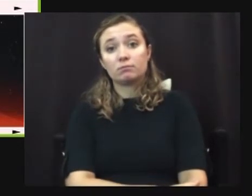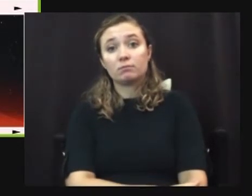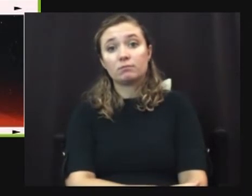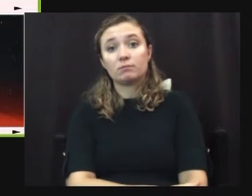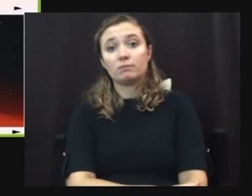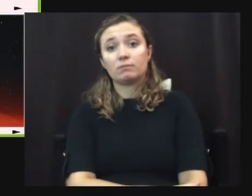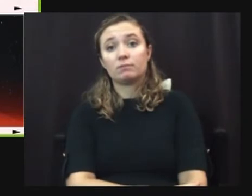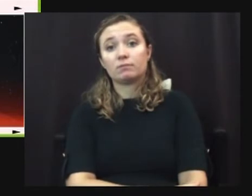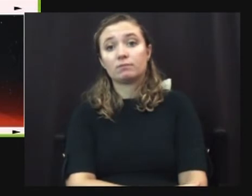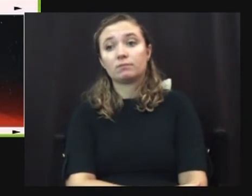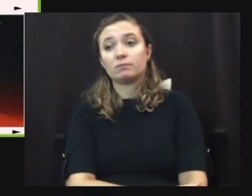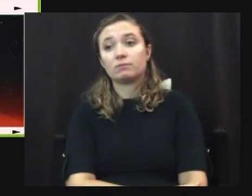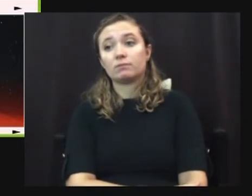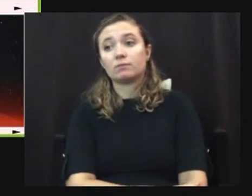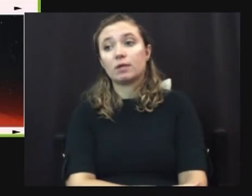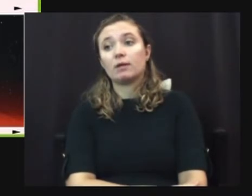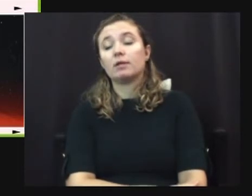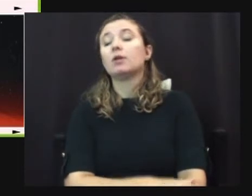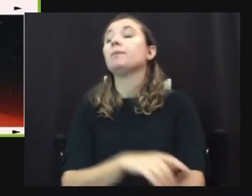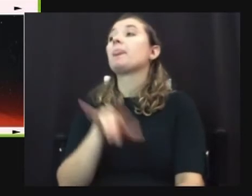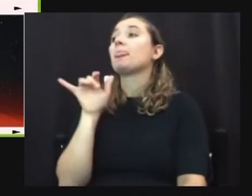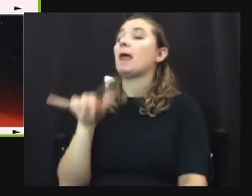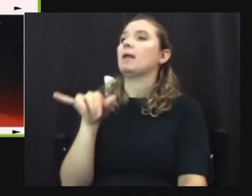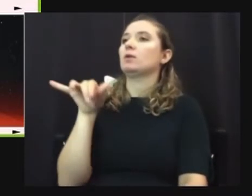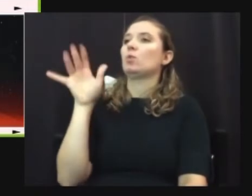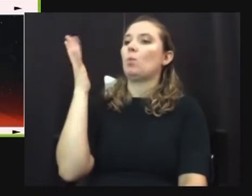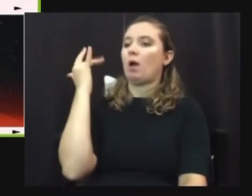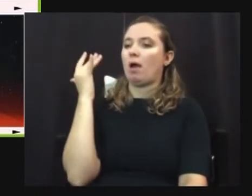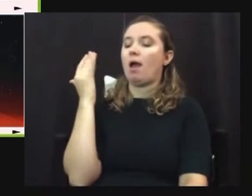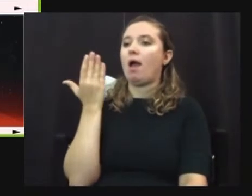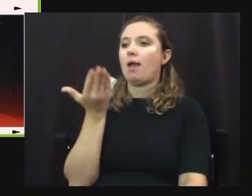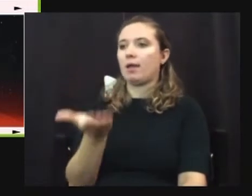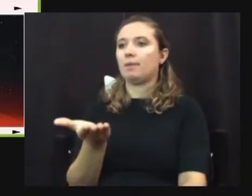And this is why